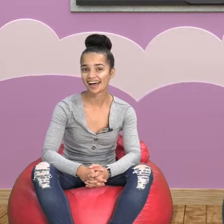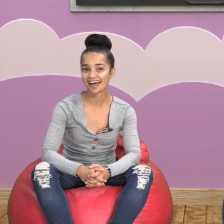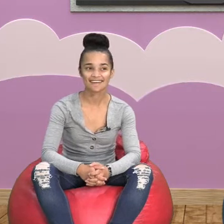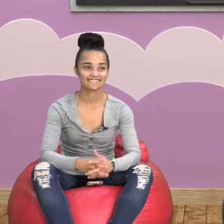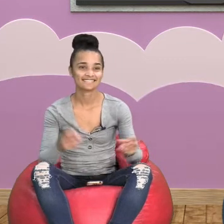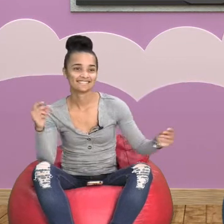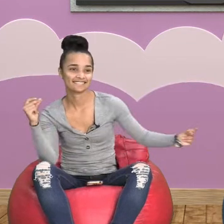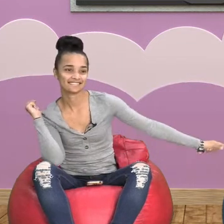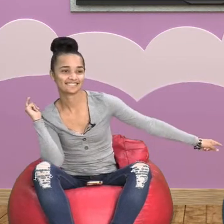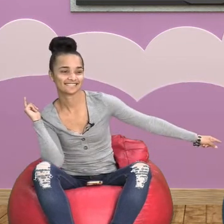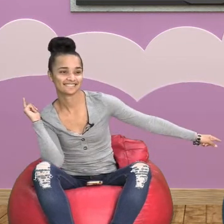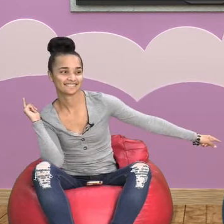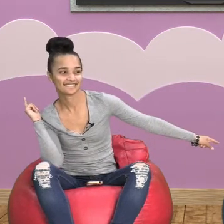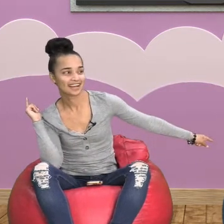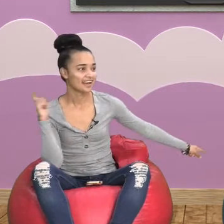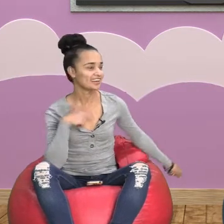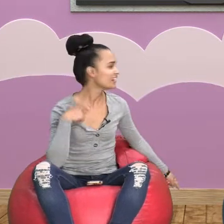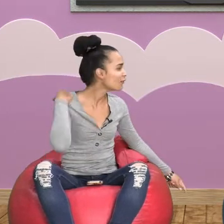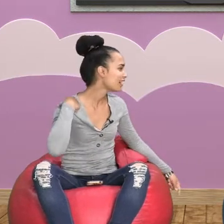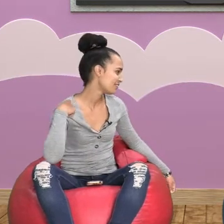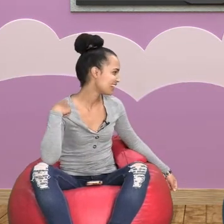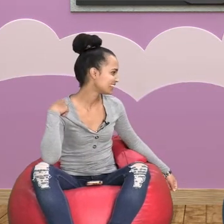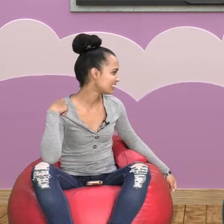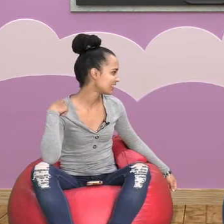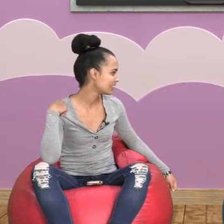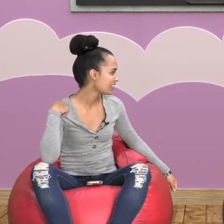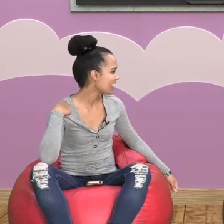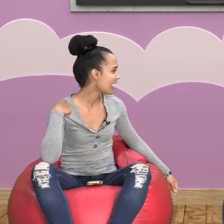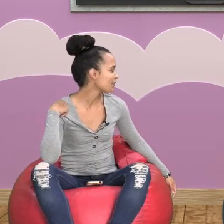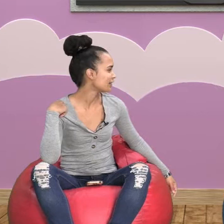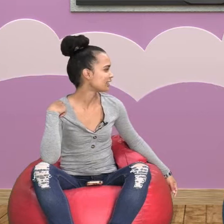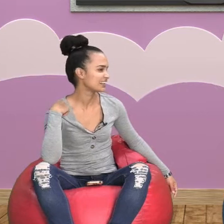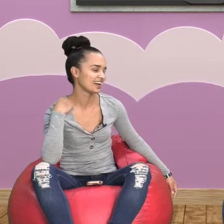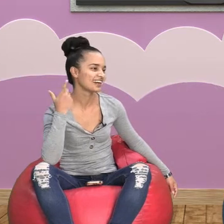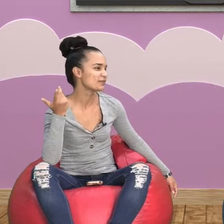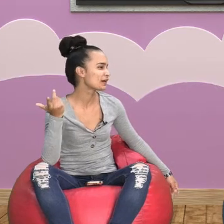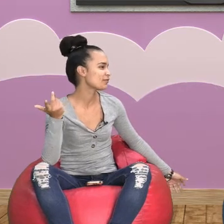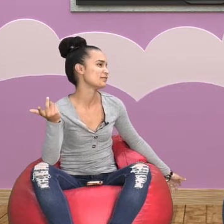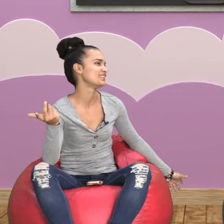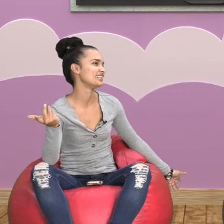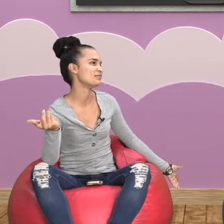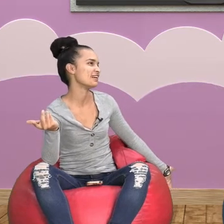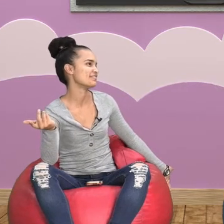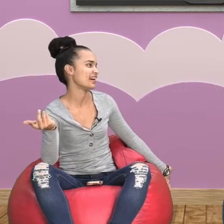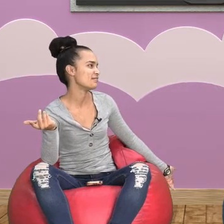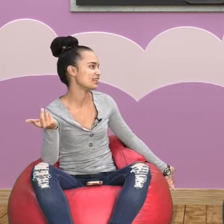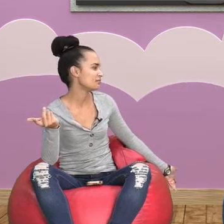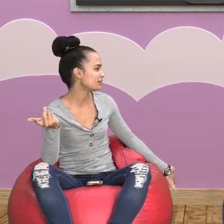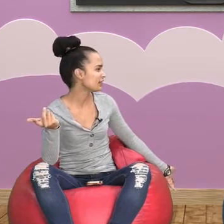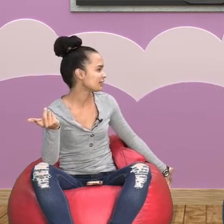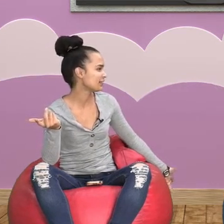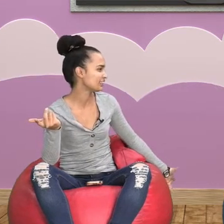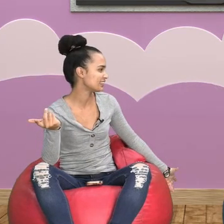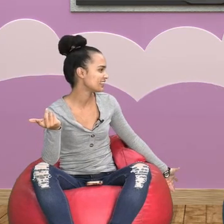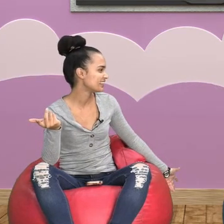get to decide what song we're singing today. You know what I feel like singing? What? We could probably sing We Are Family, but